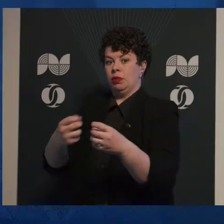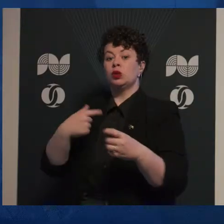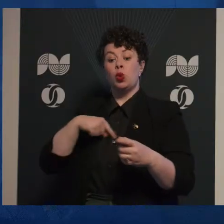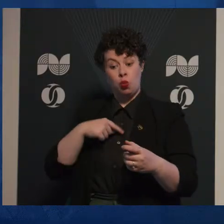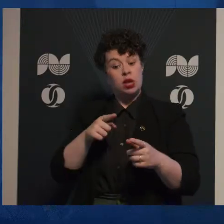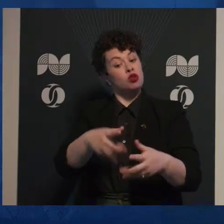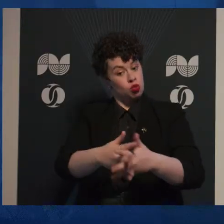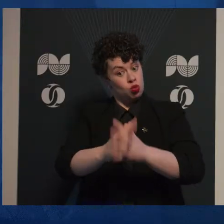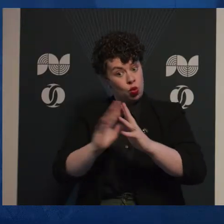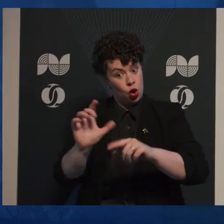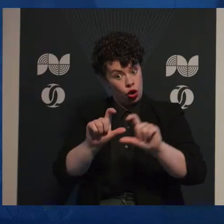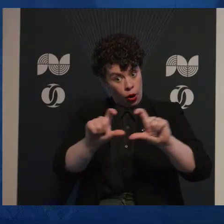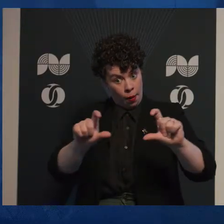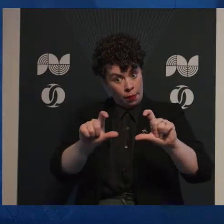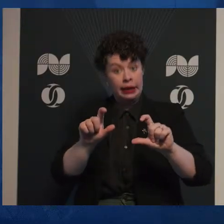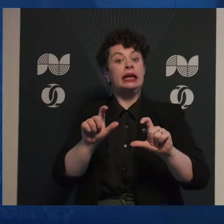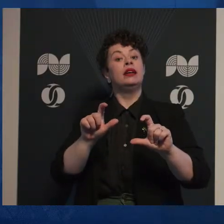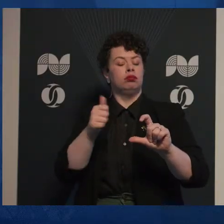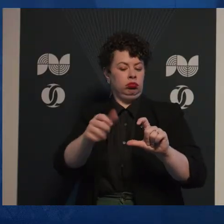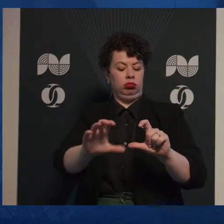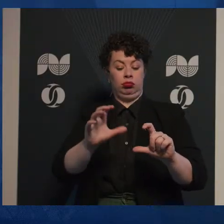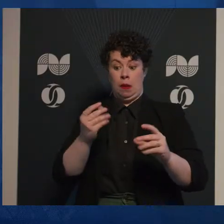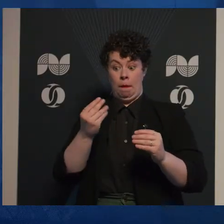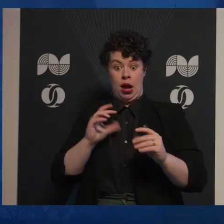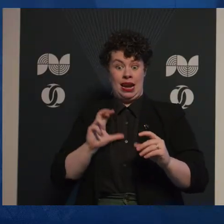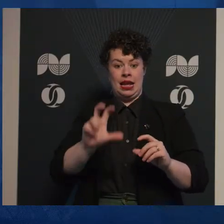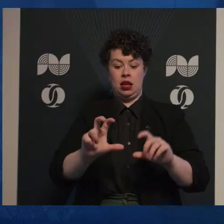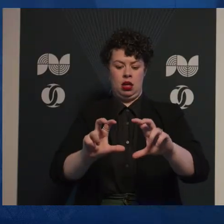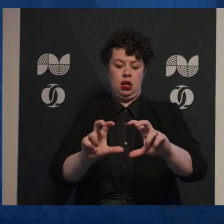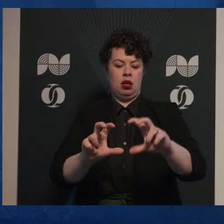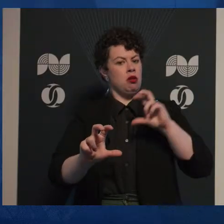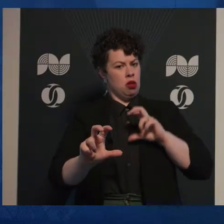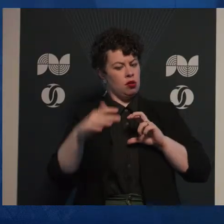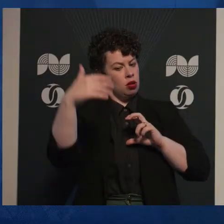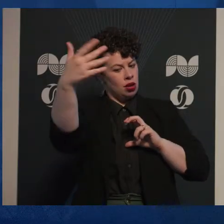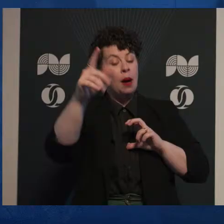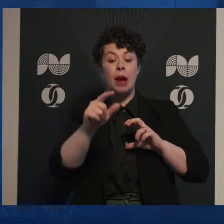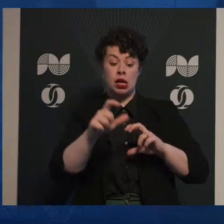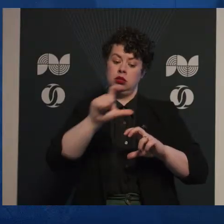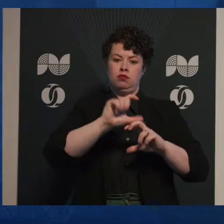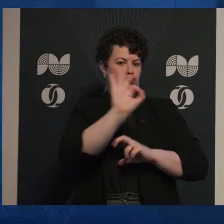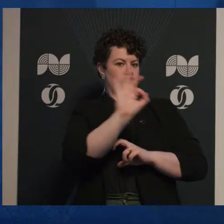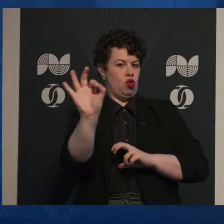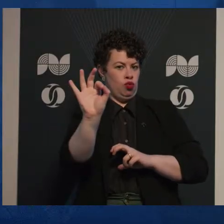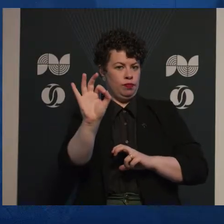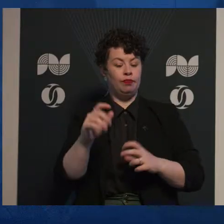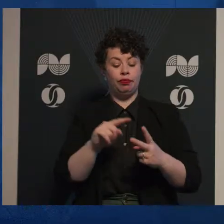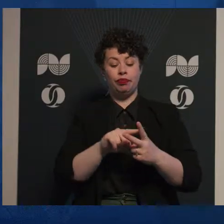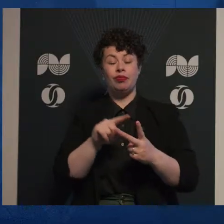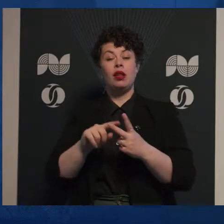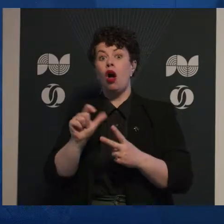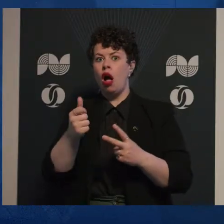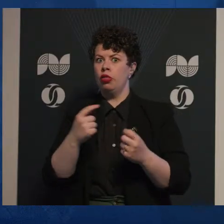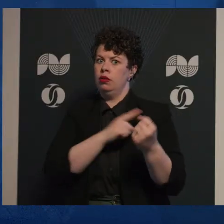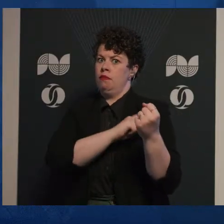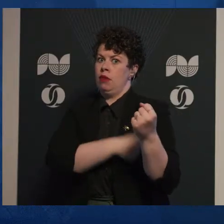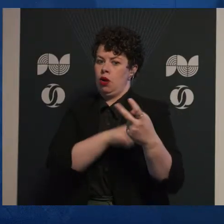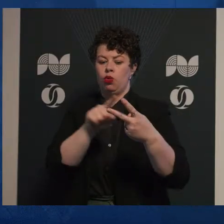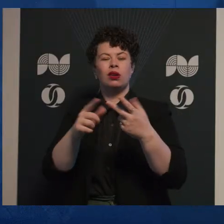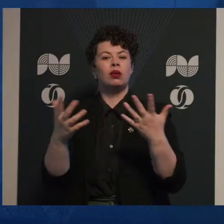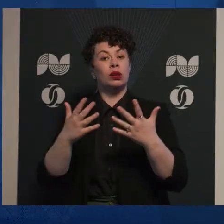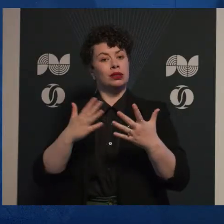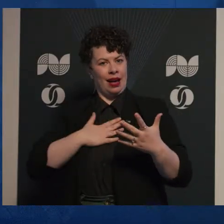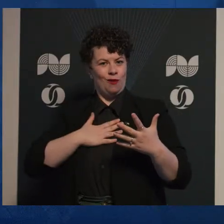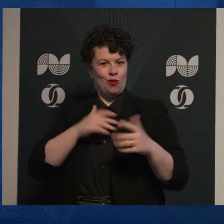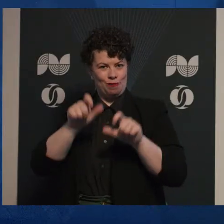One of our other key potentials is the diaspora. And for many countries, that's where some of the economic